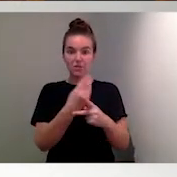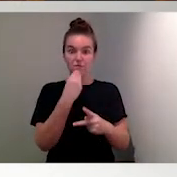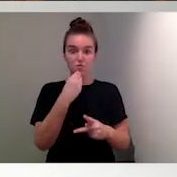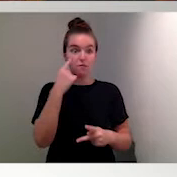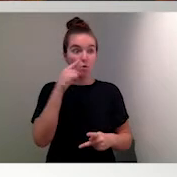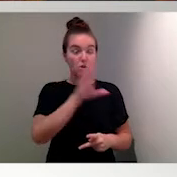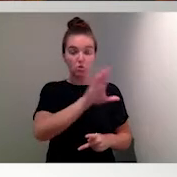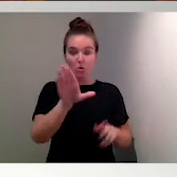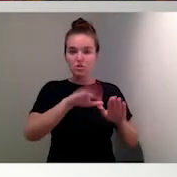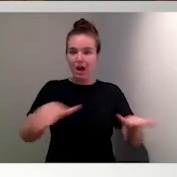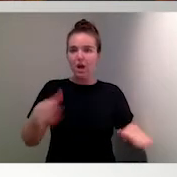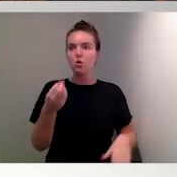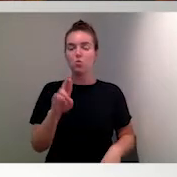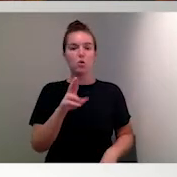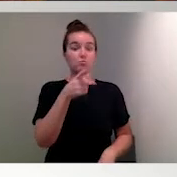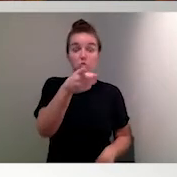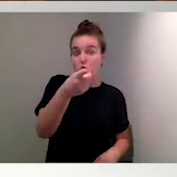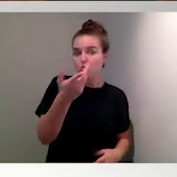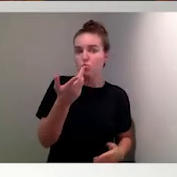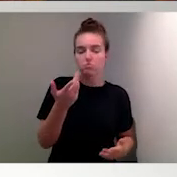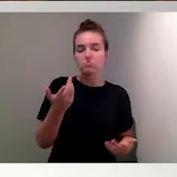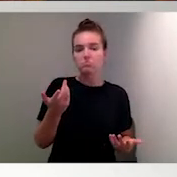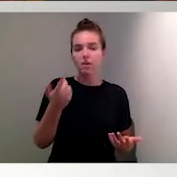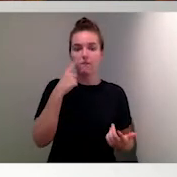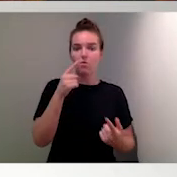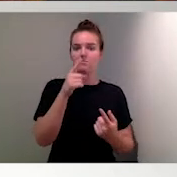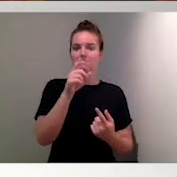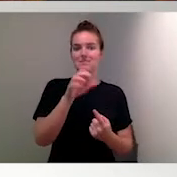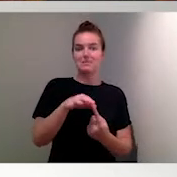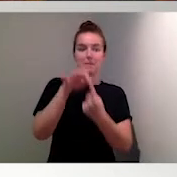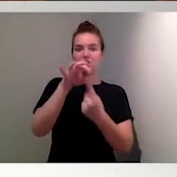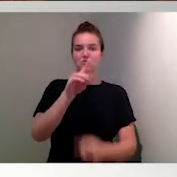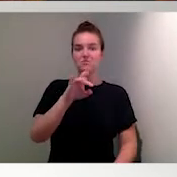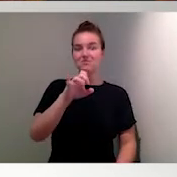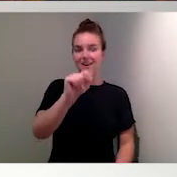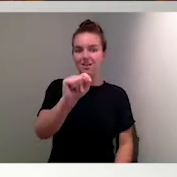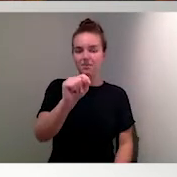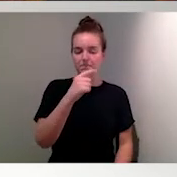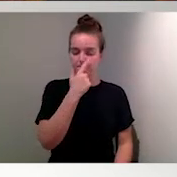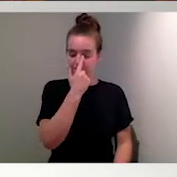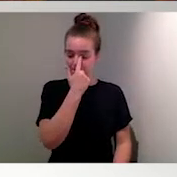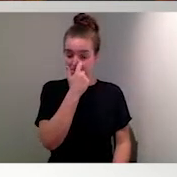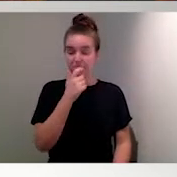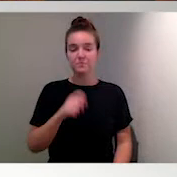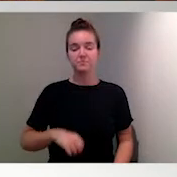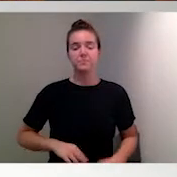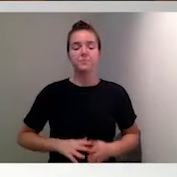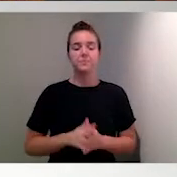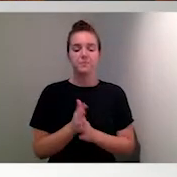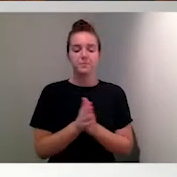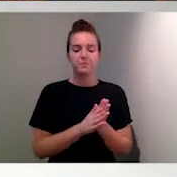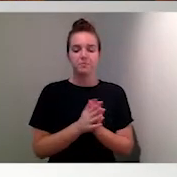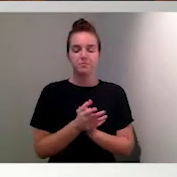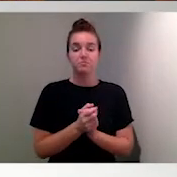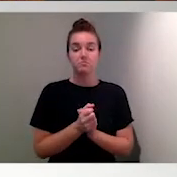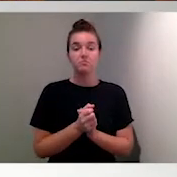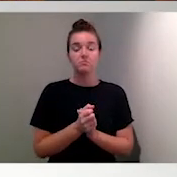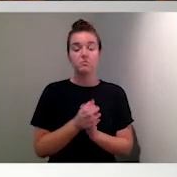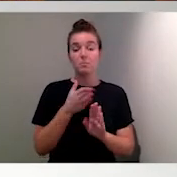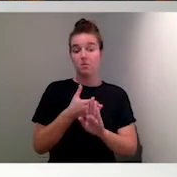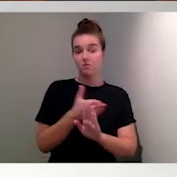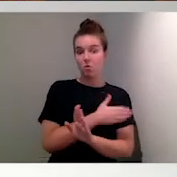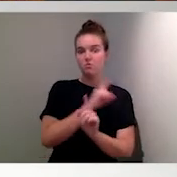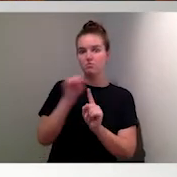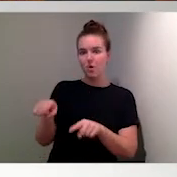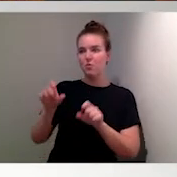special diet. They make sure that they have that food for you when you arrive, and you can pre-arrange that with them using me, or if you